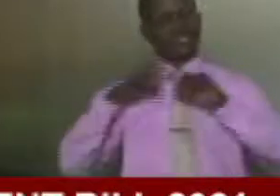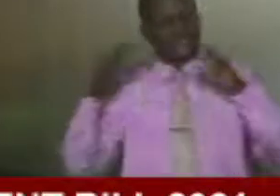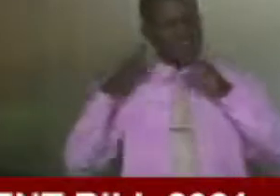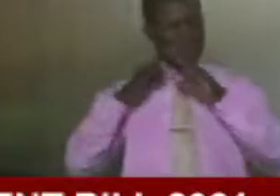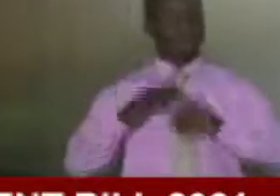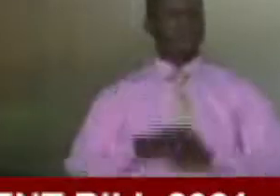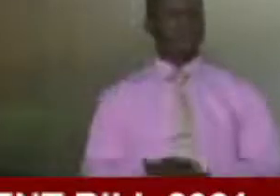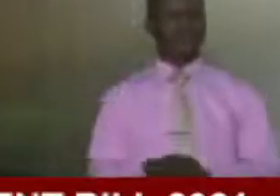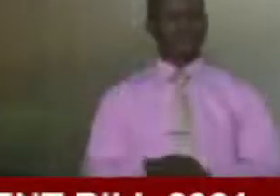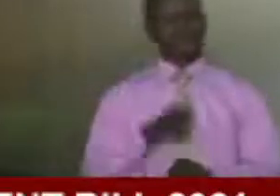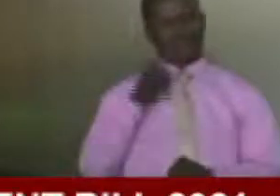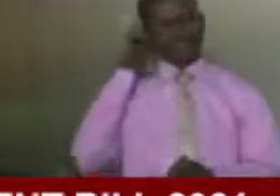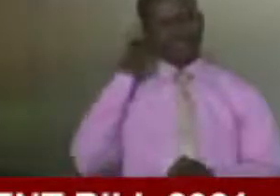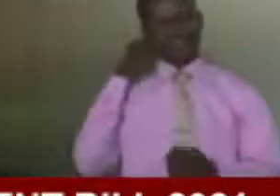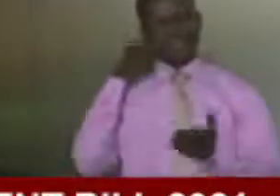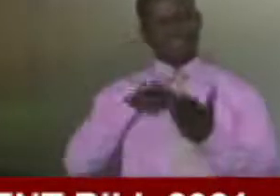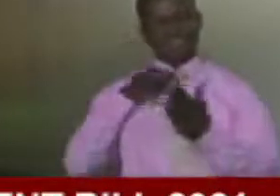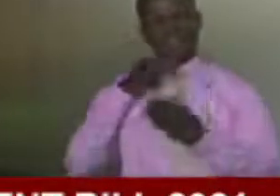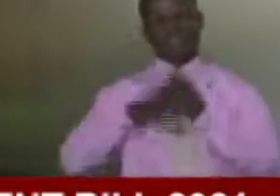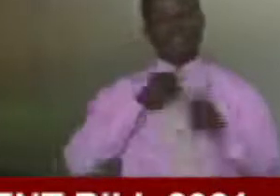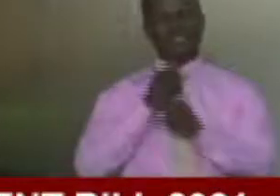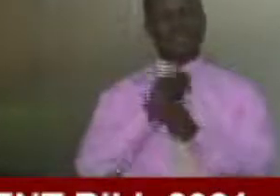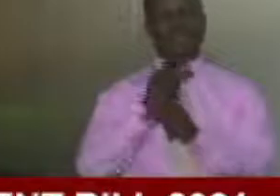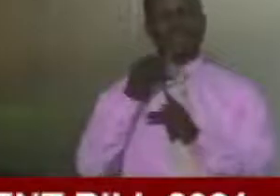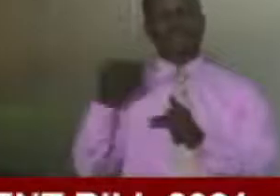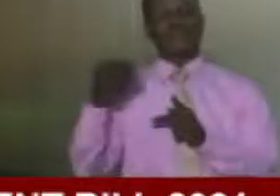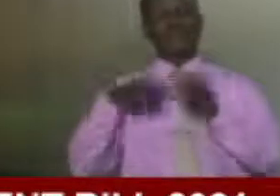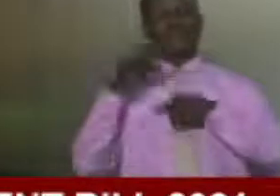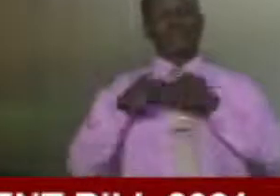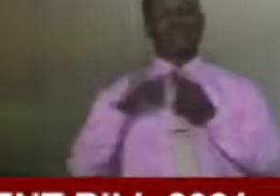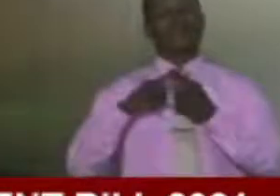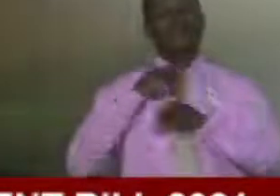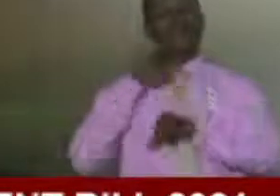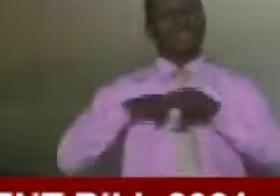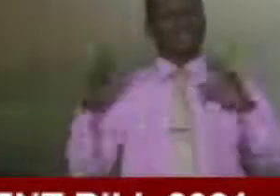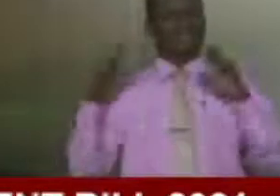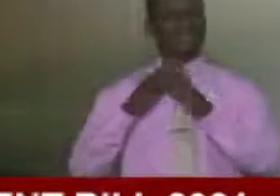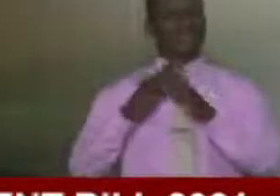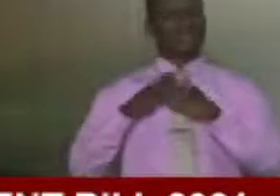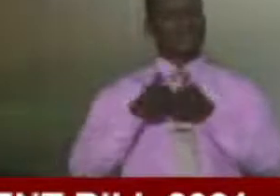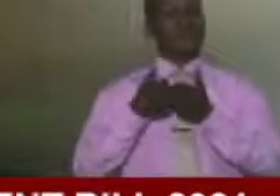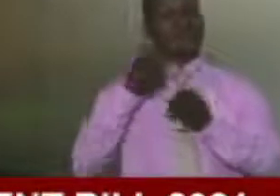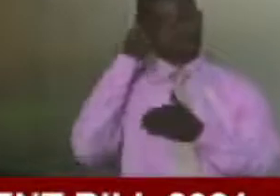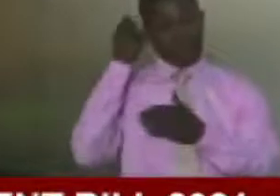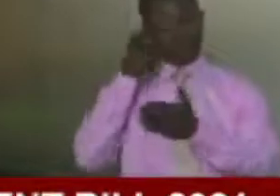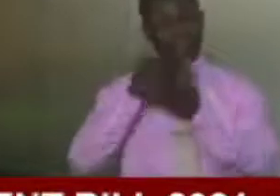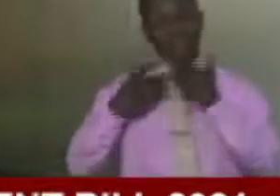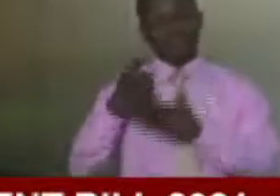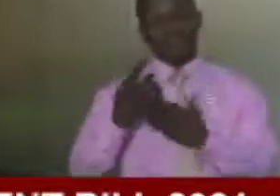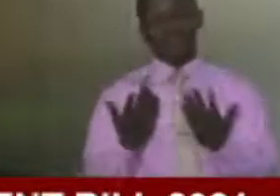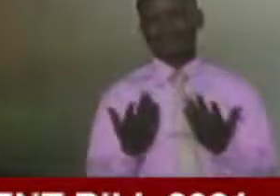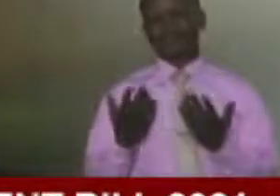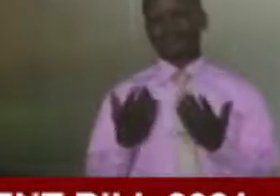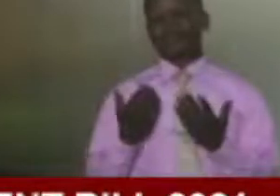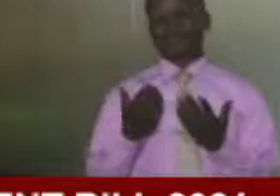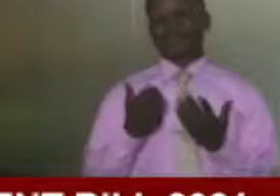have this kind of thing, go back to the National Assembly. How easy? Because somewhat is an ego issue.